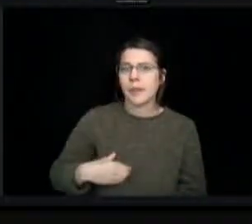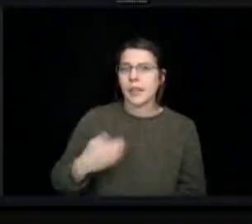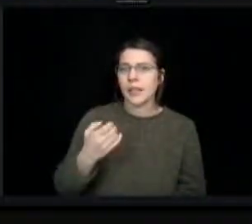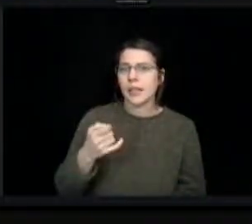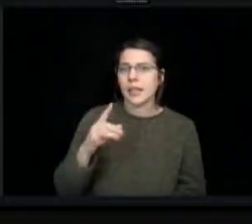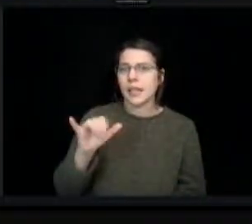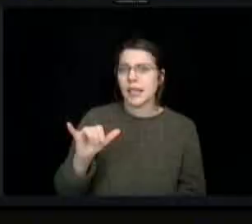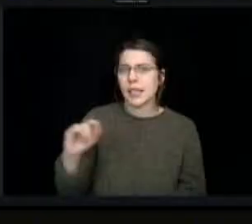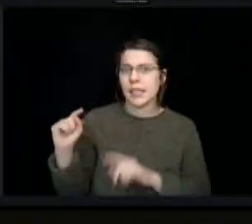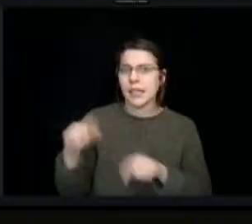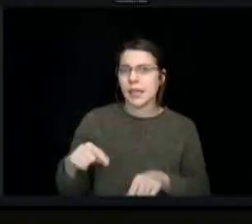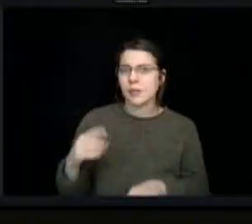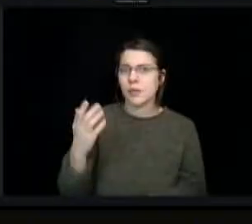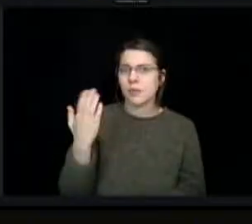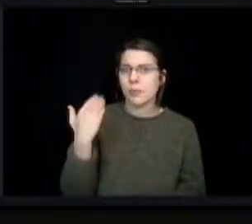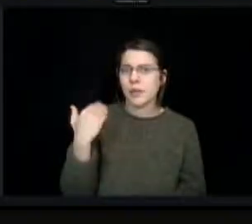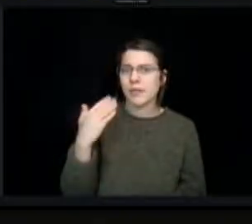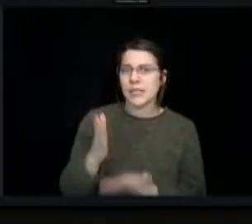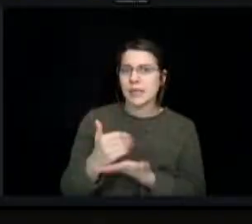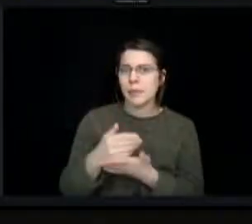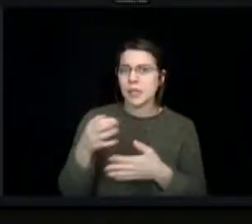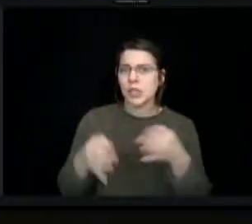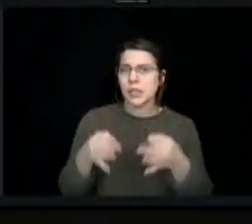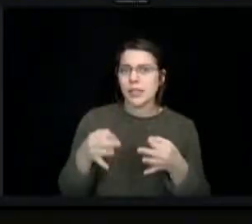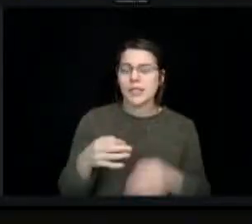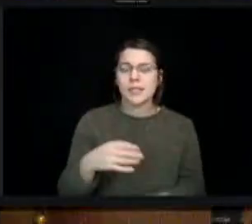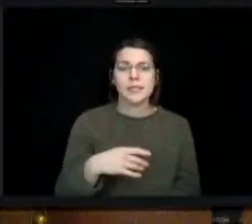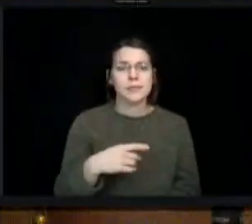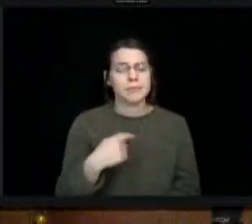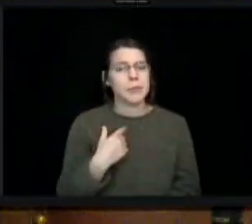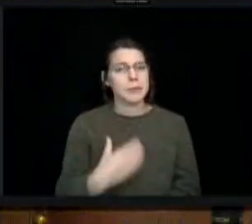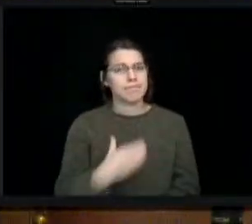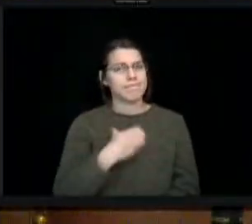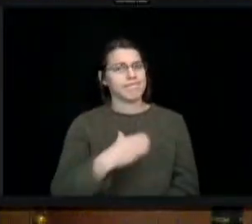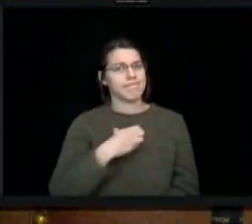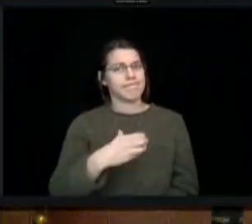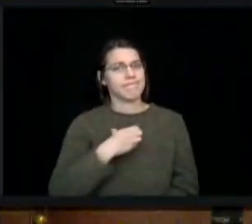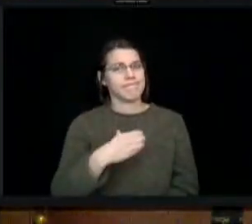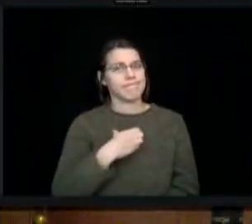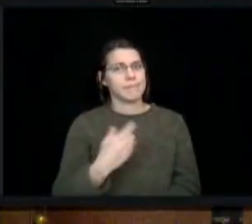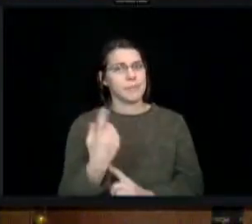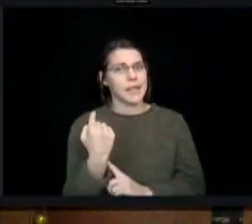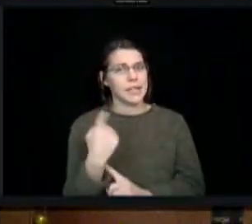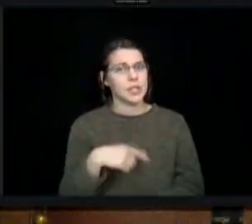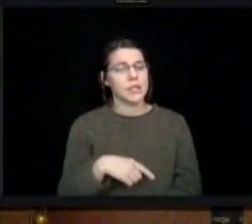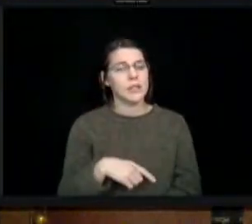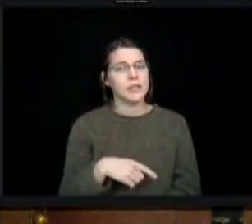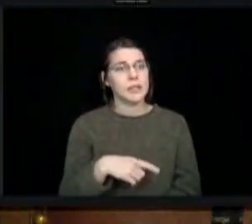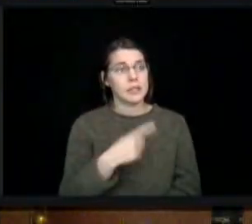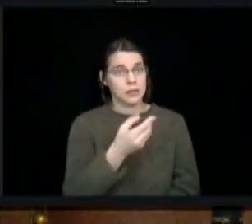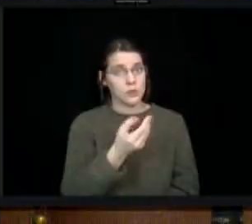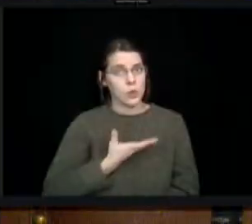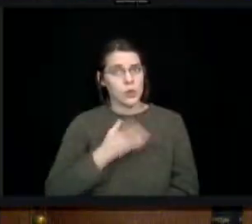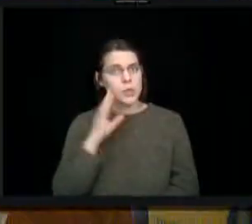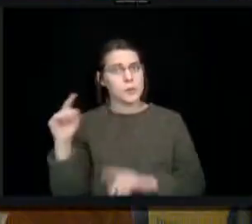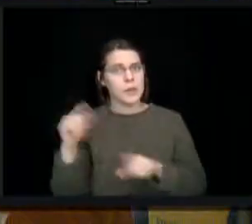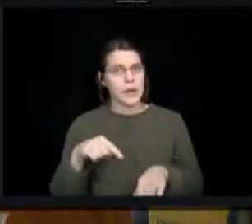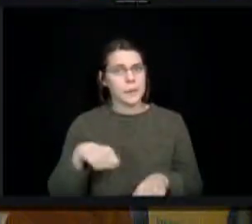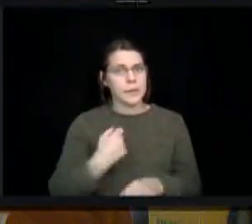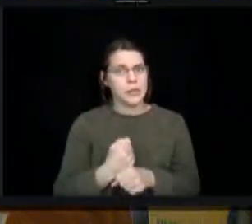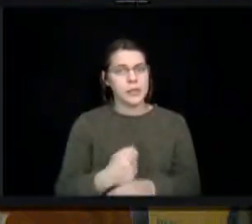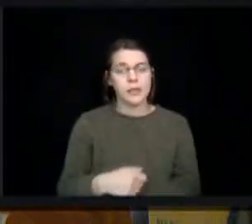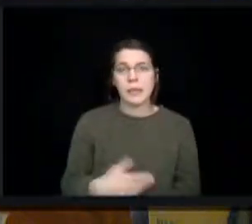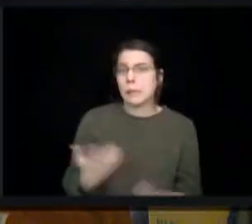hearings. We did make a pretty big deal about that last year, and we were told that he would be here this year. Okay. I wasn't aware of that,